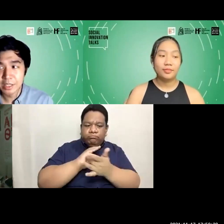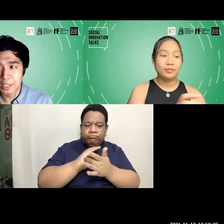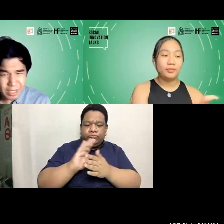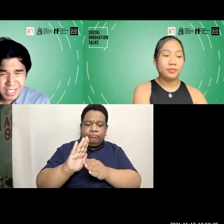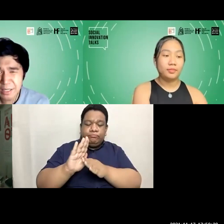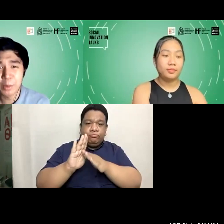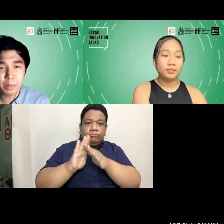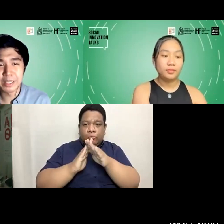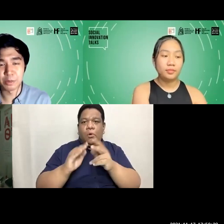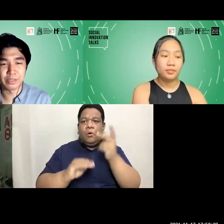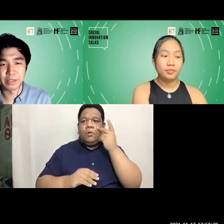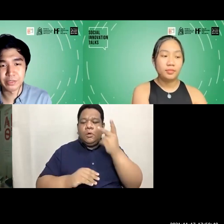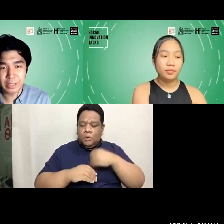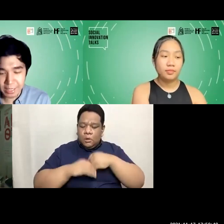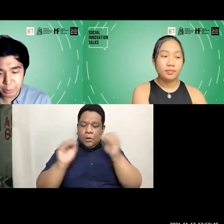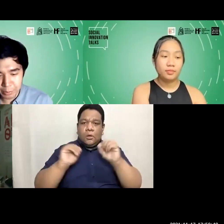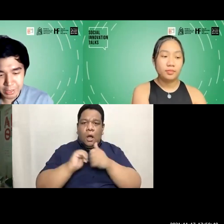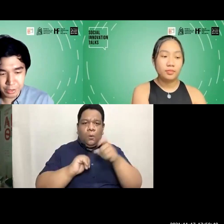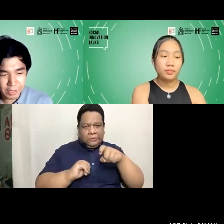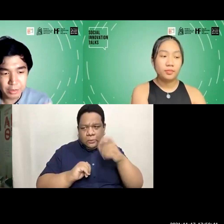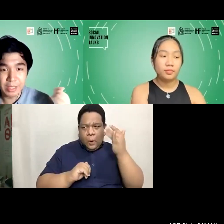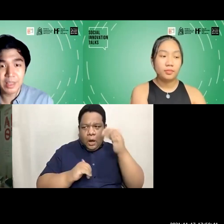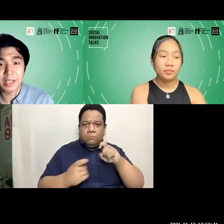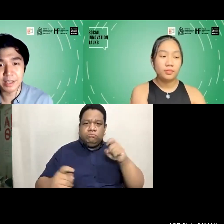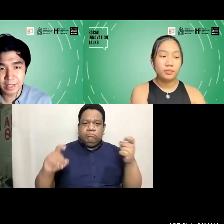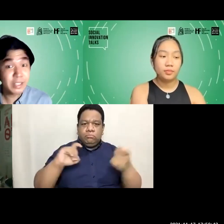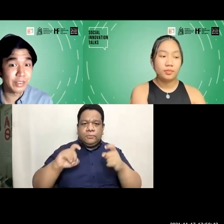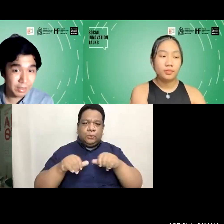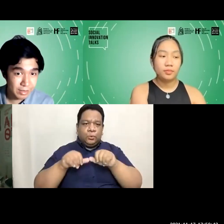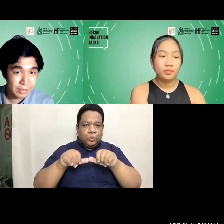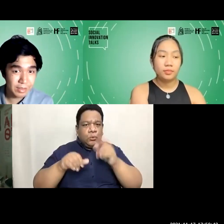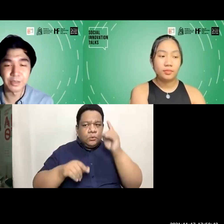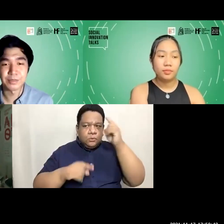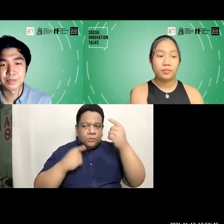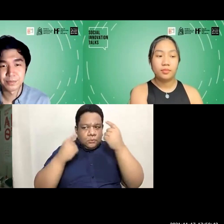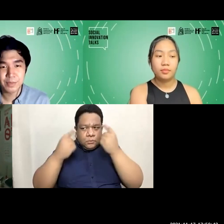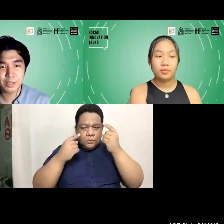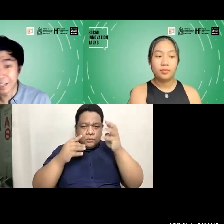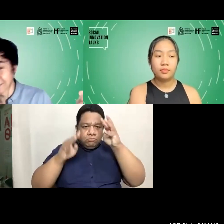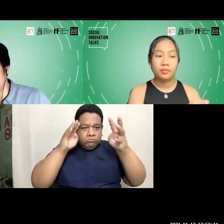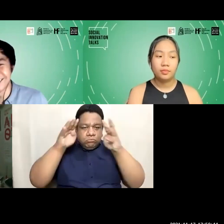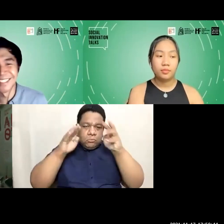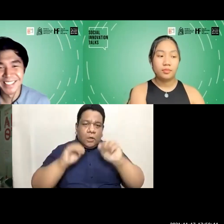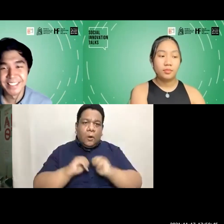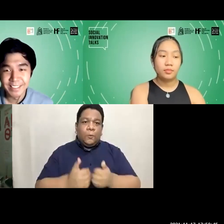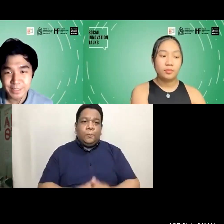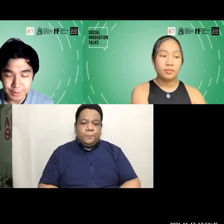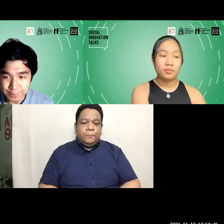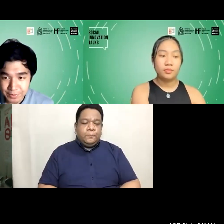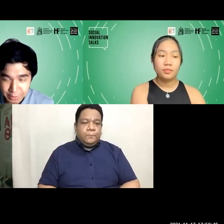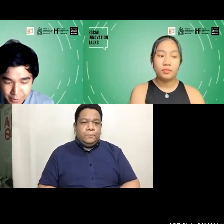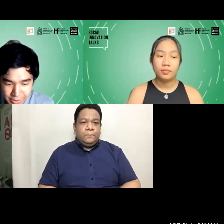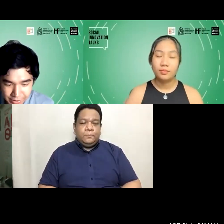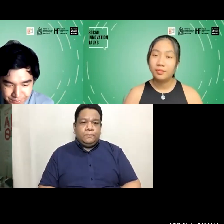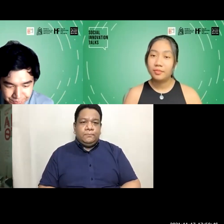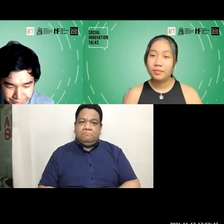see exactly why we need to evolve, exactly why we need to continually think, innovate, create. So